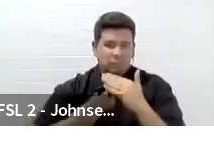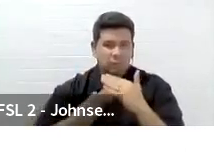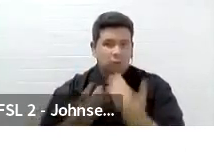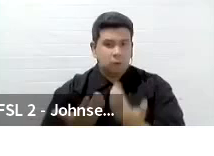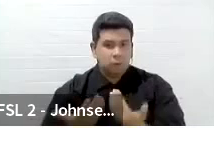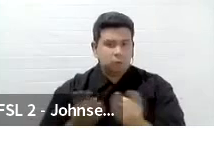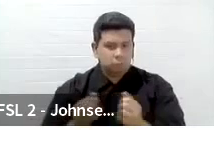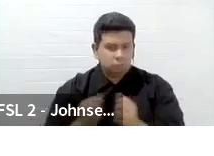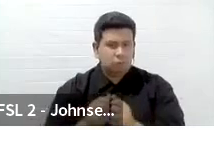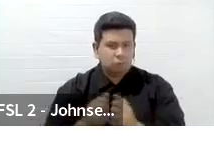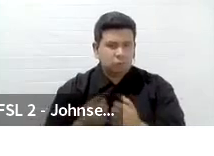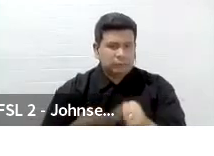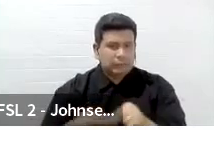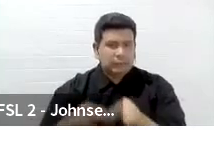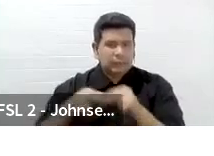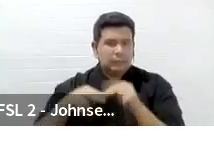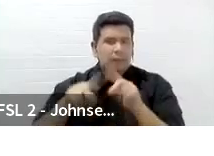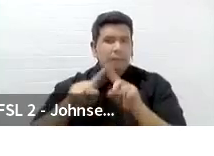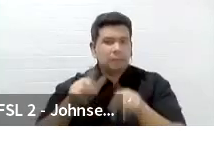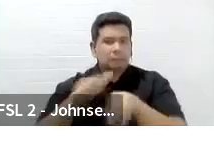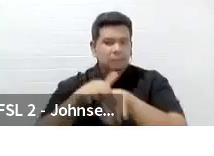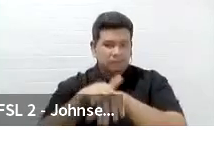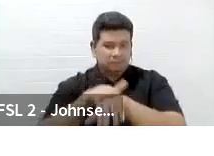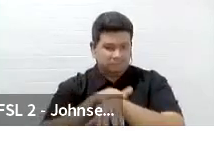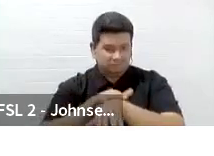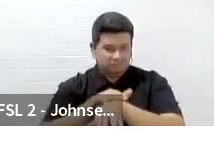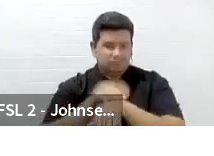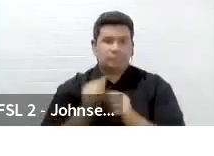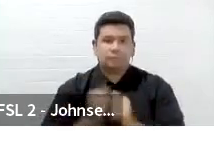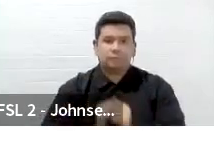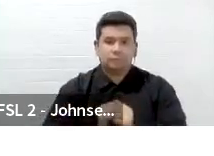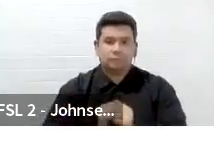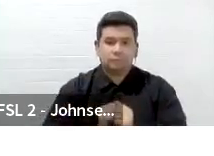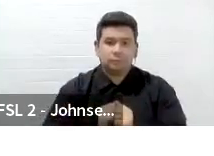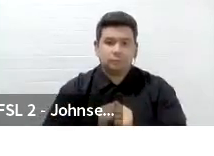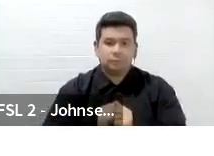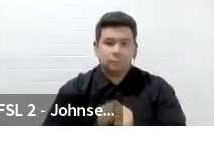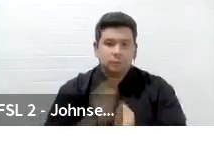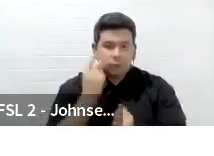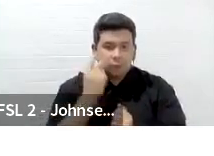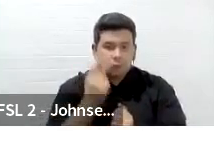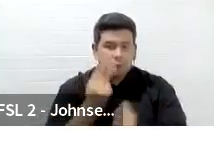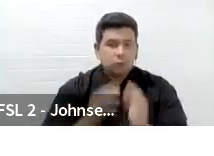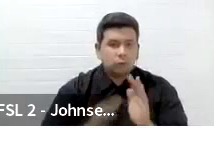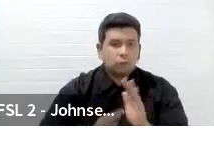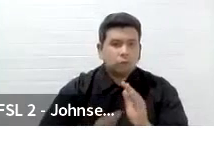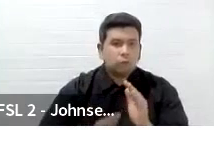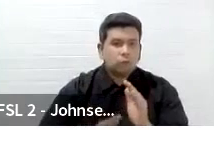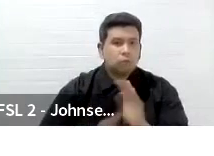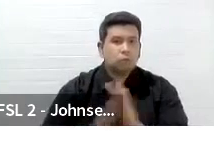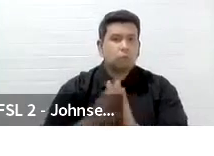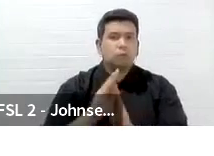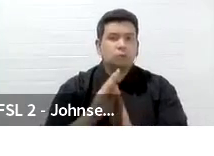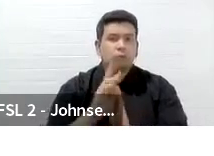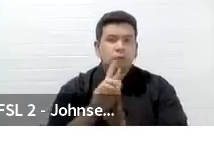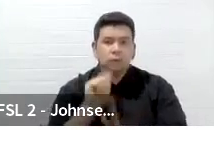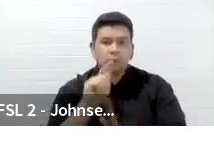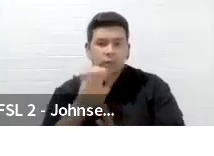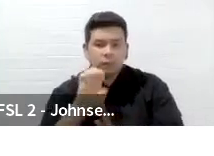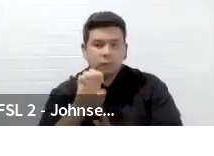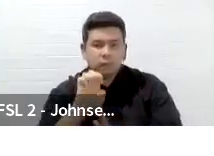No? We computed the growth rate for 2021 using this natural increase, and it's something like